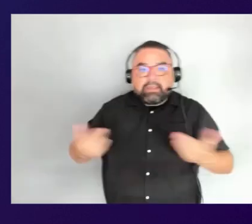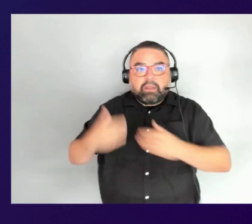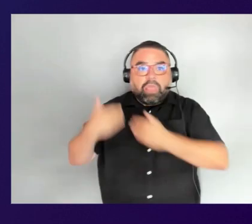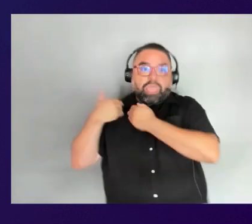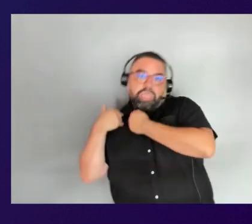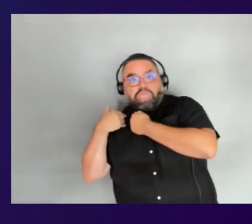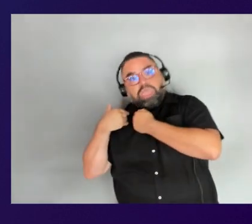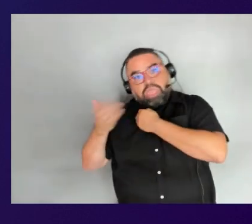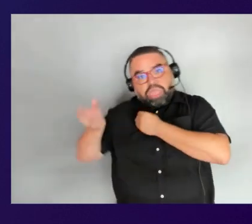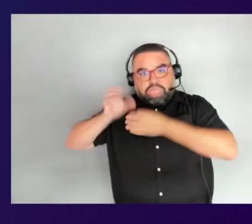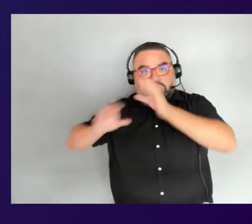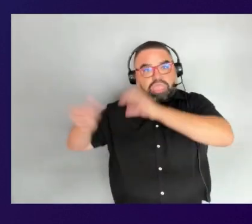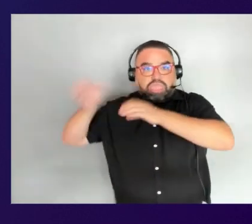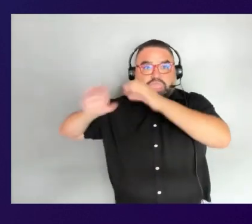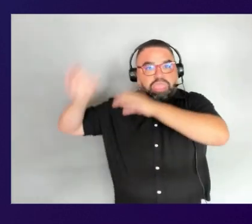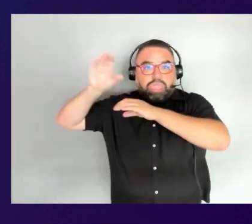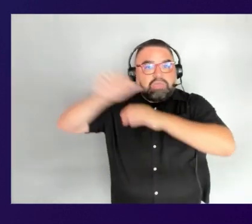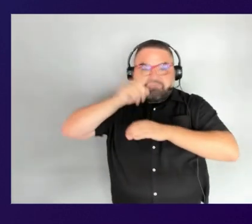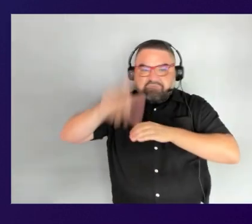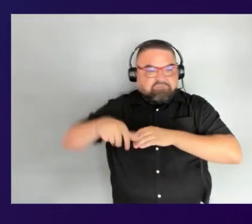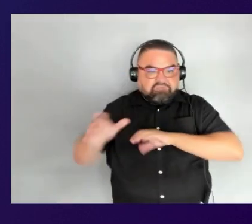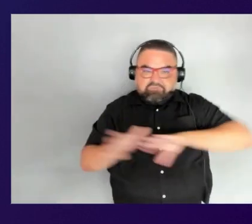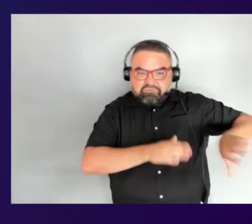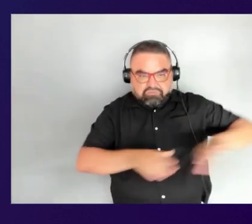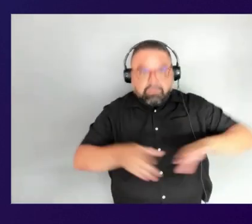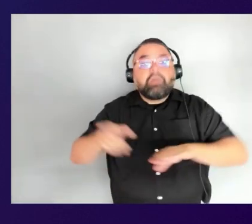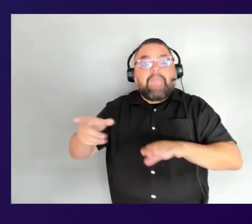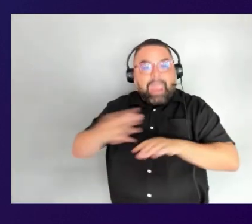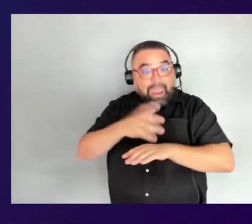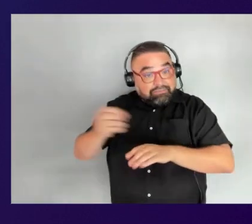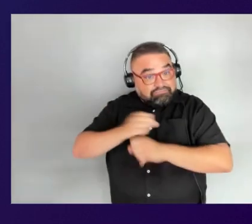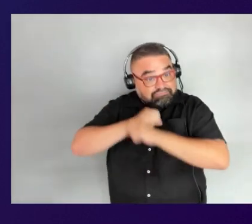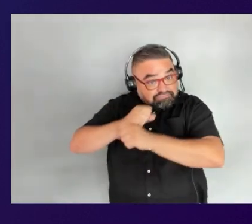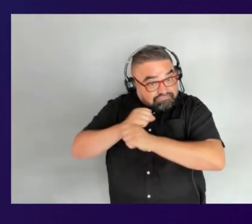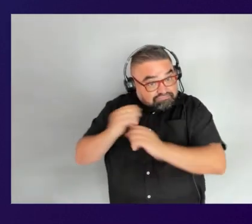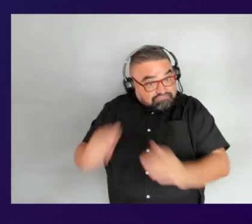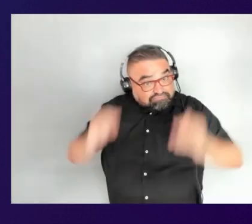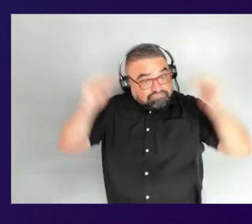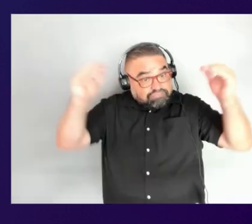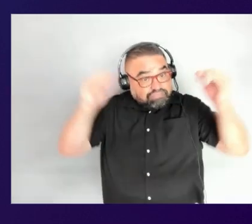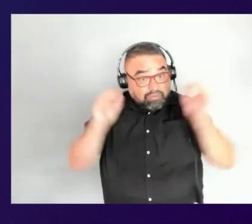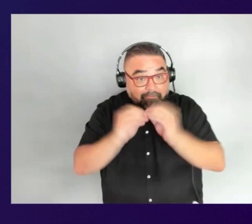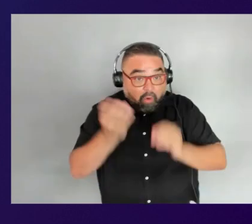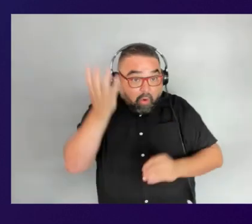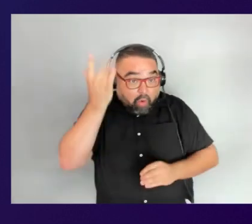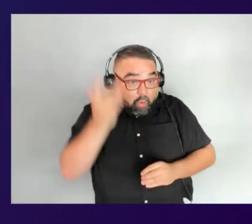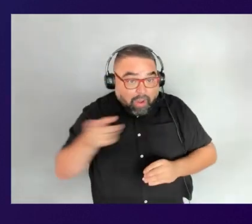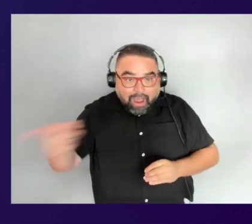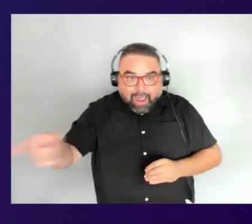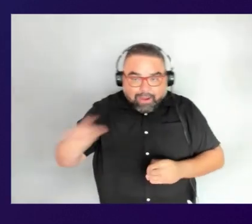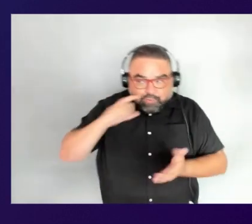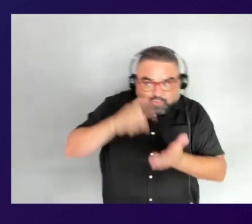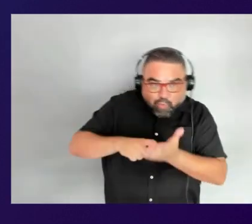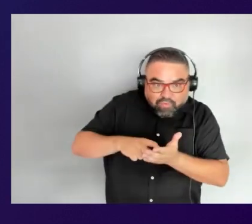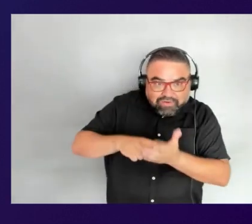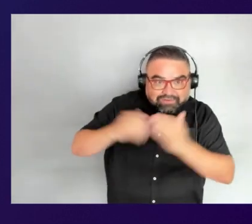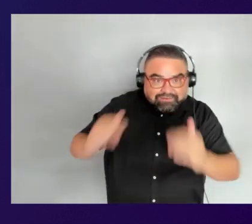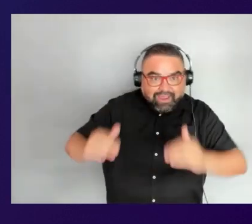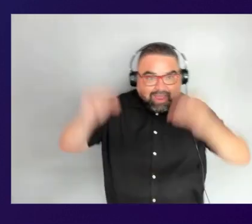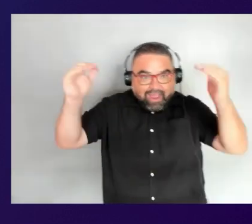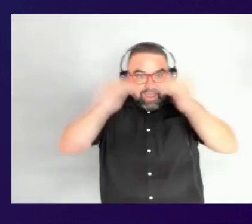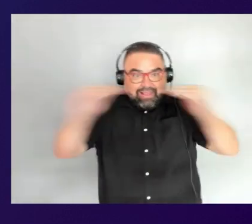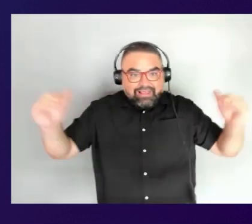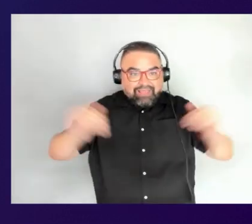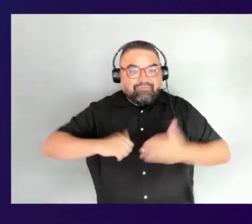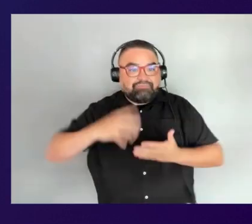heavy lifting. They look to raise their security bar by taking advantage of all the high level of security and compliance features that customers